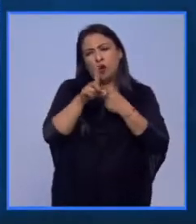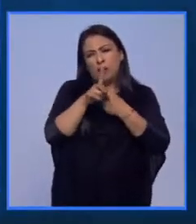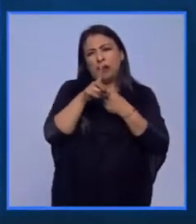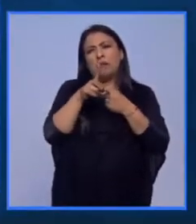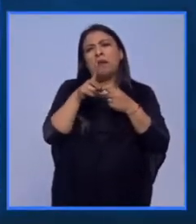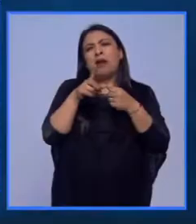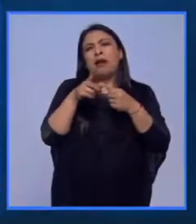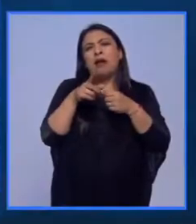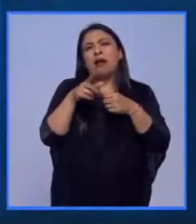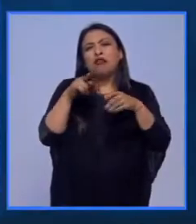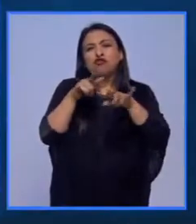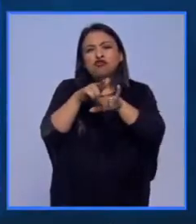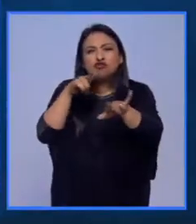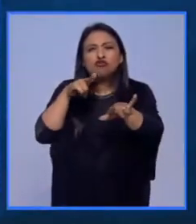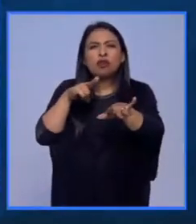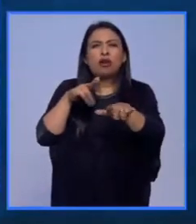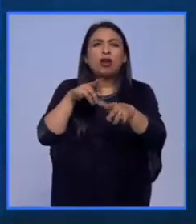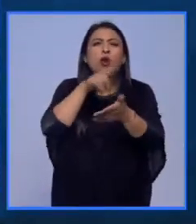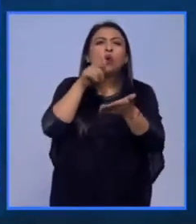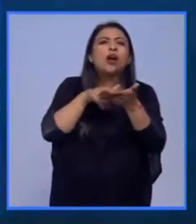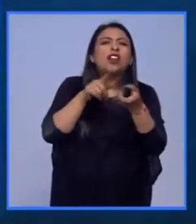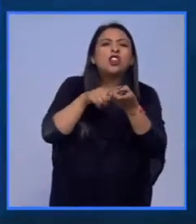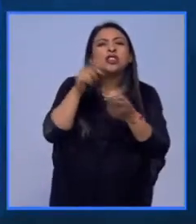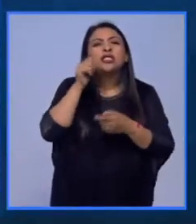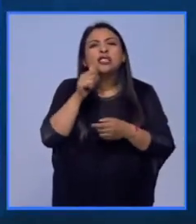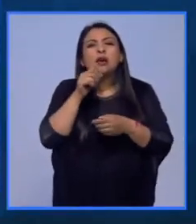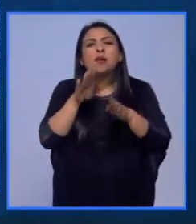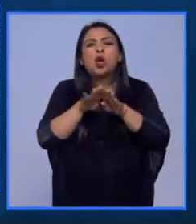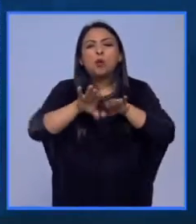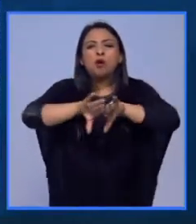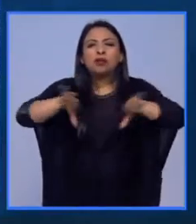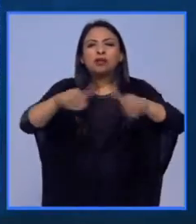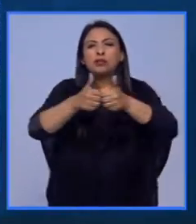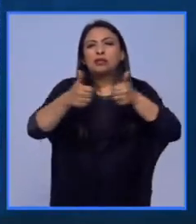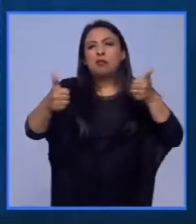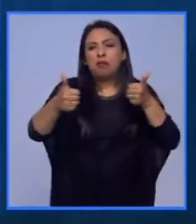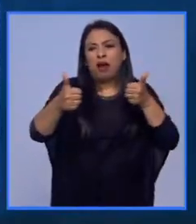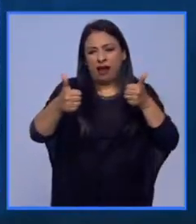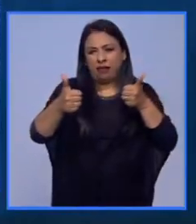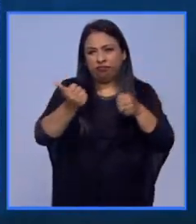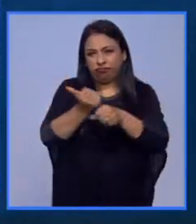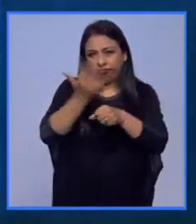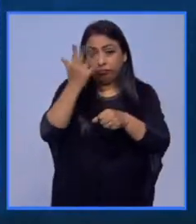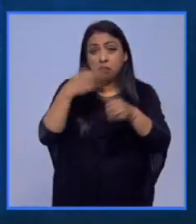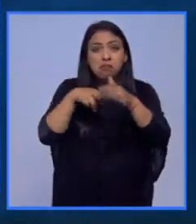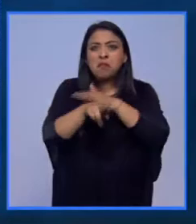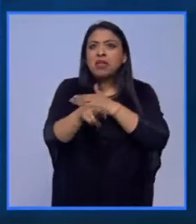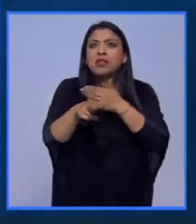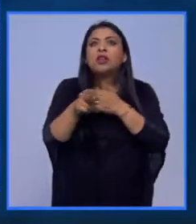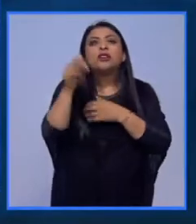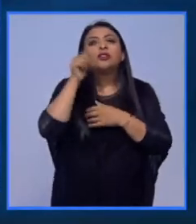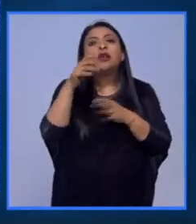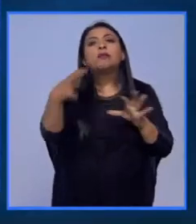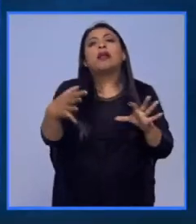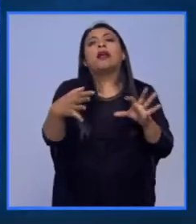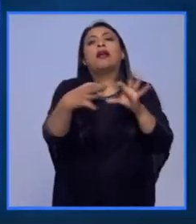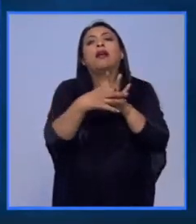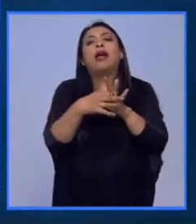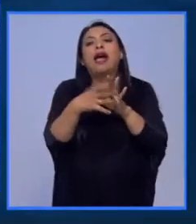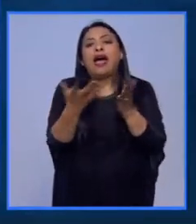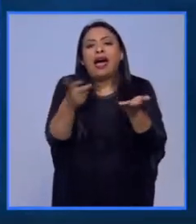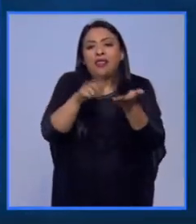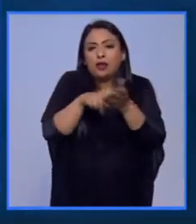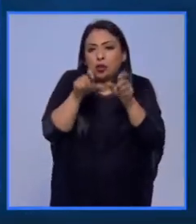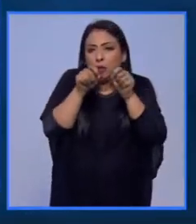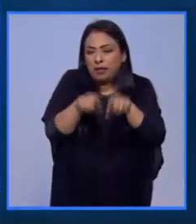is that it will always divide wherever it is. But with a metro, it's all kind of compressing. And that's